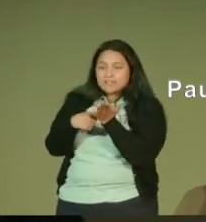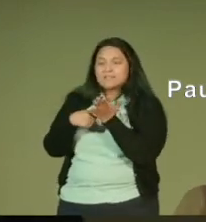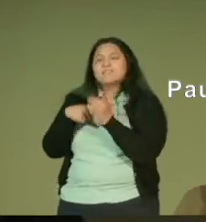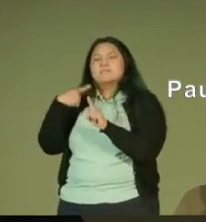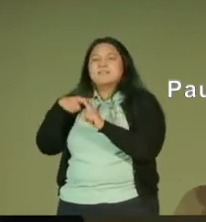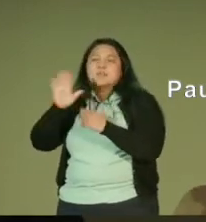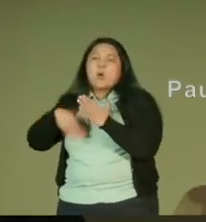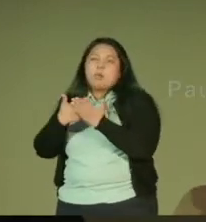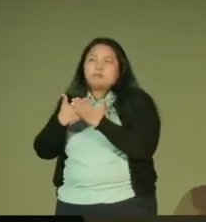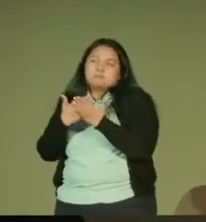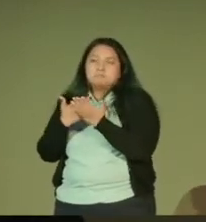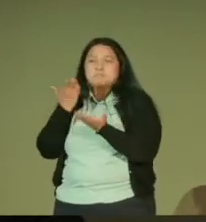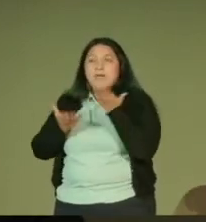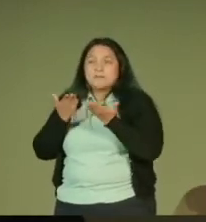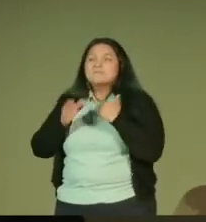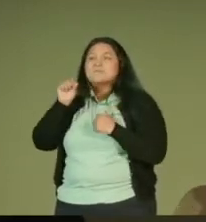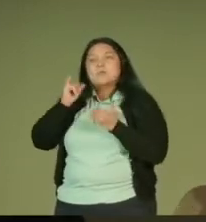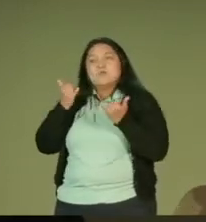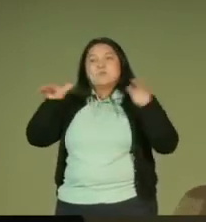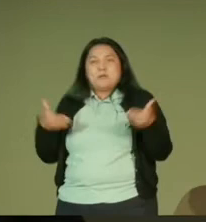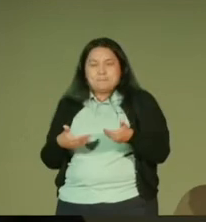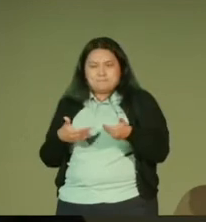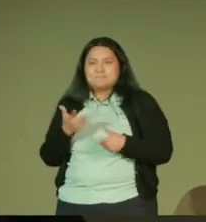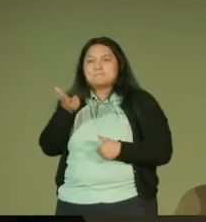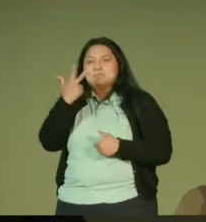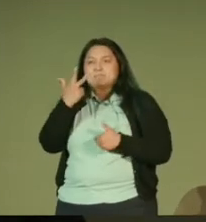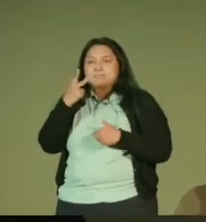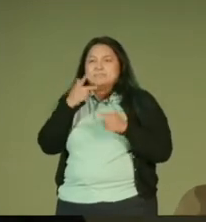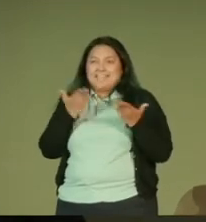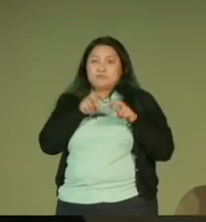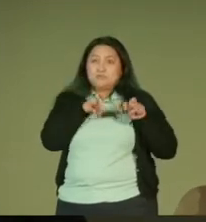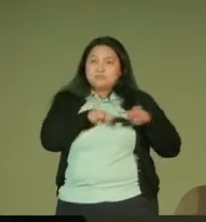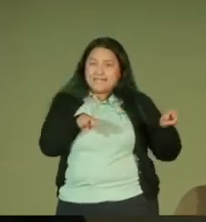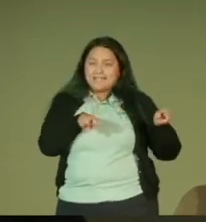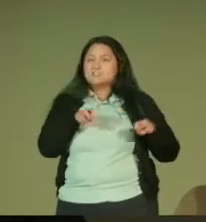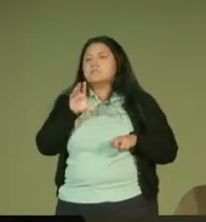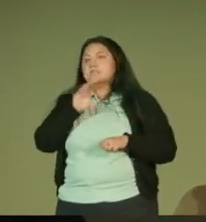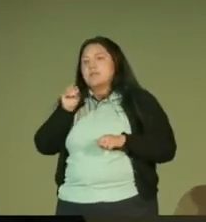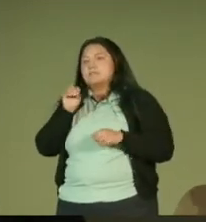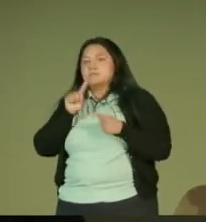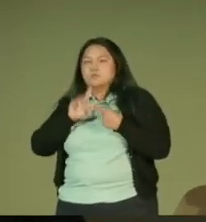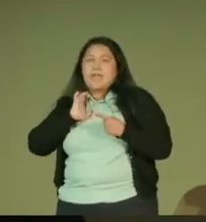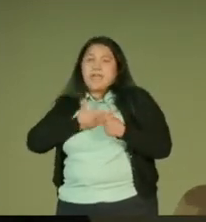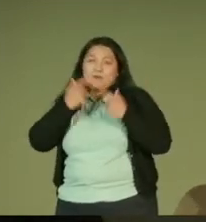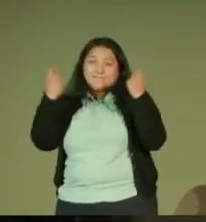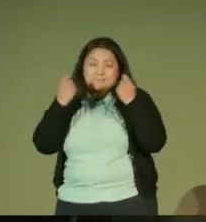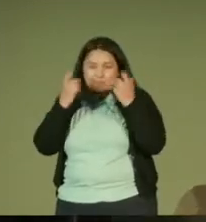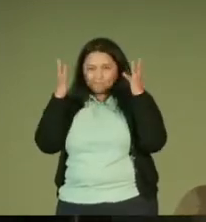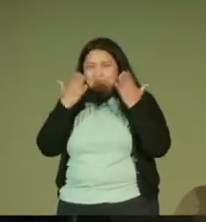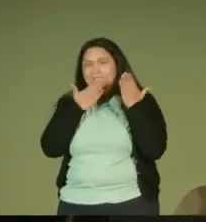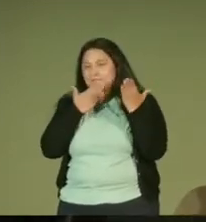the above. So please welcome our guests to the stage of the Broad and the Penn World Voices Festival. Thank you.